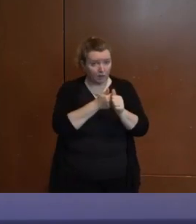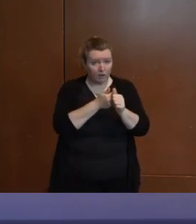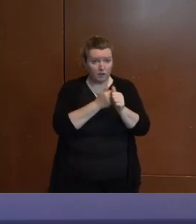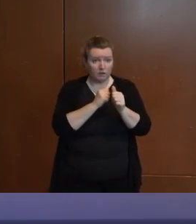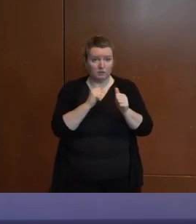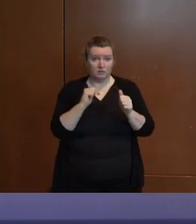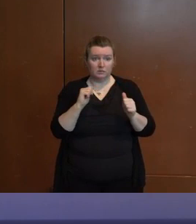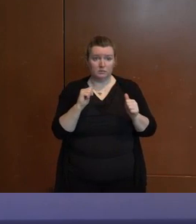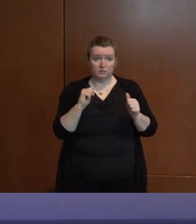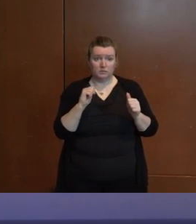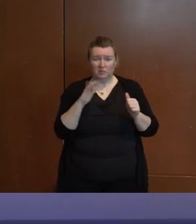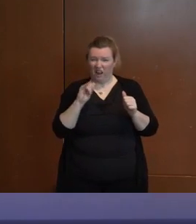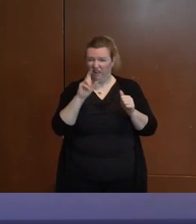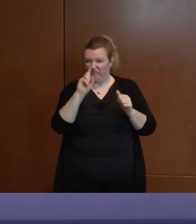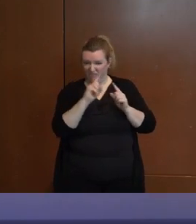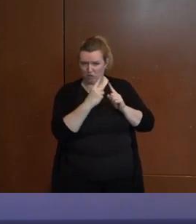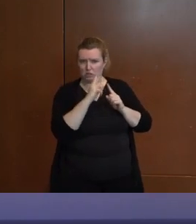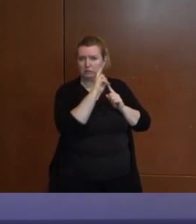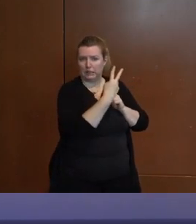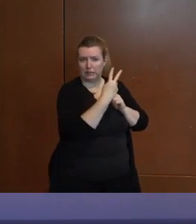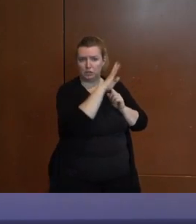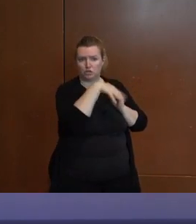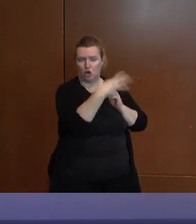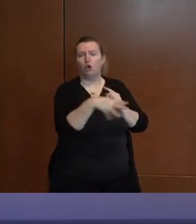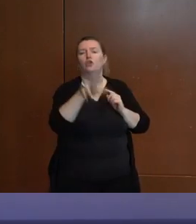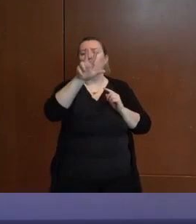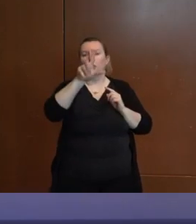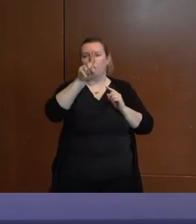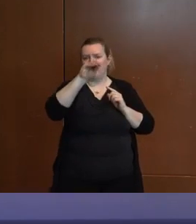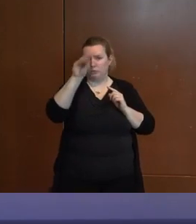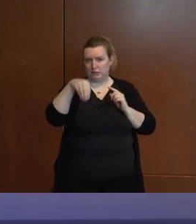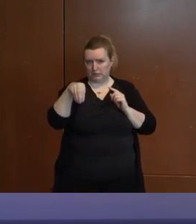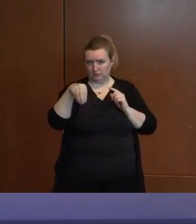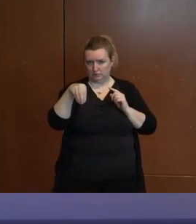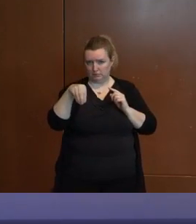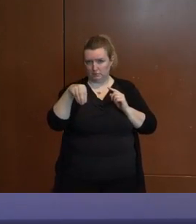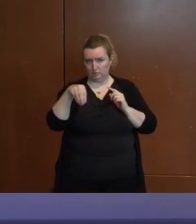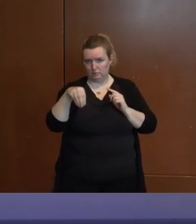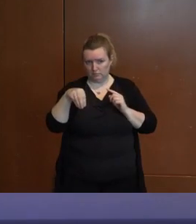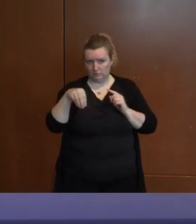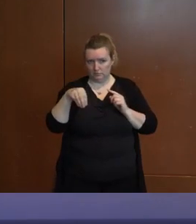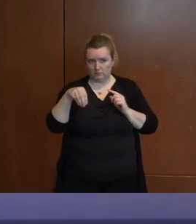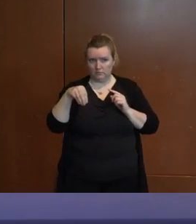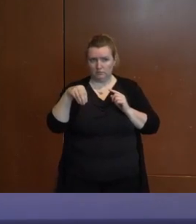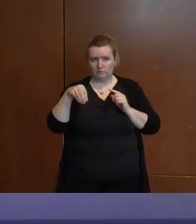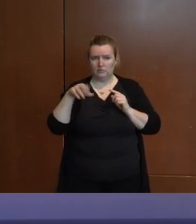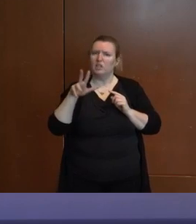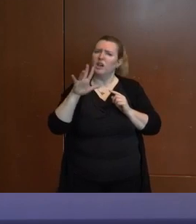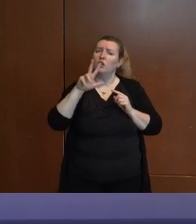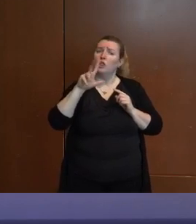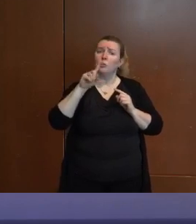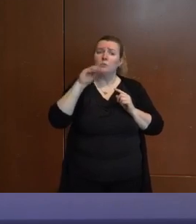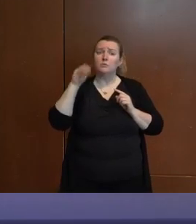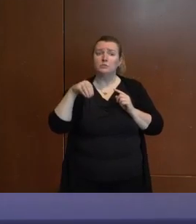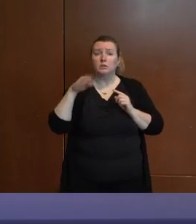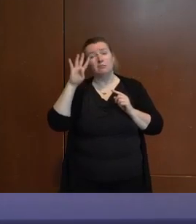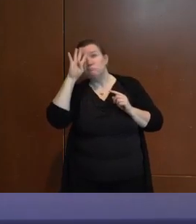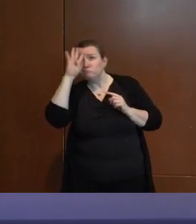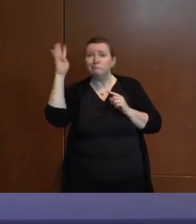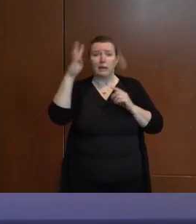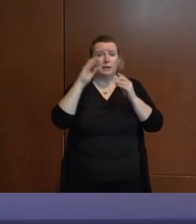models. One was 0, one was 31%. 31%, again, I'm going to hand this over to the experts, is based on